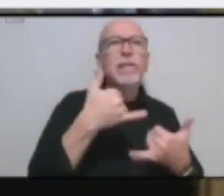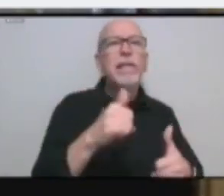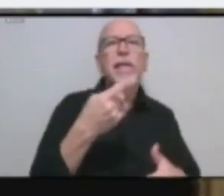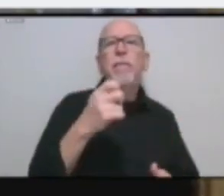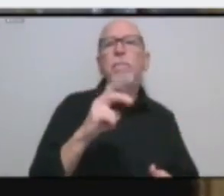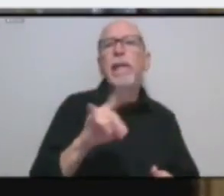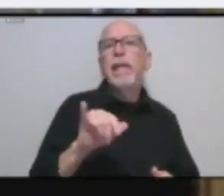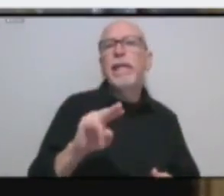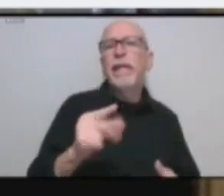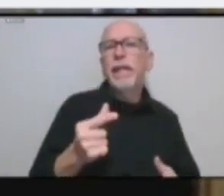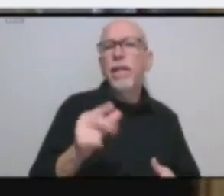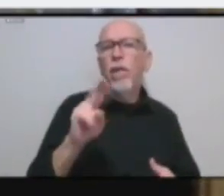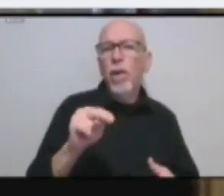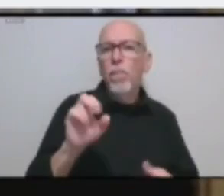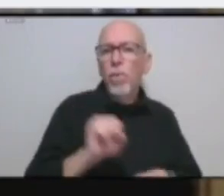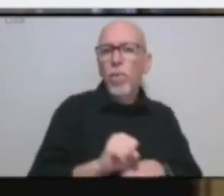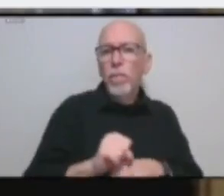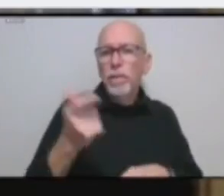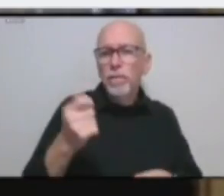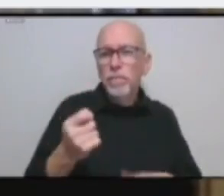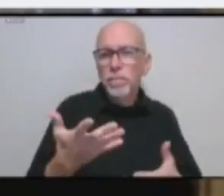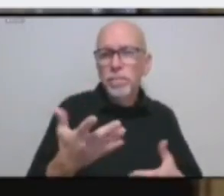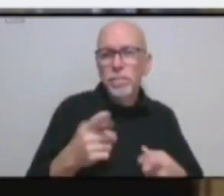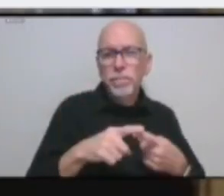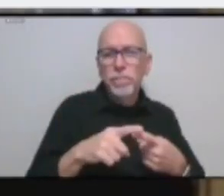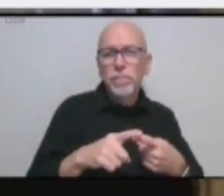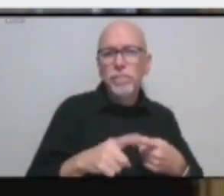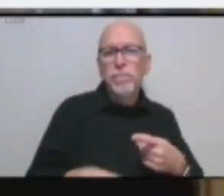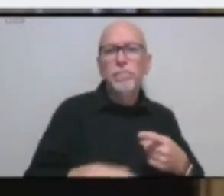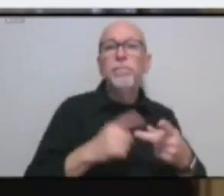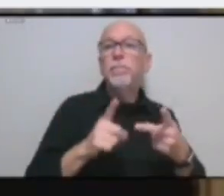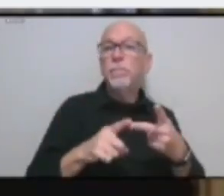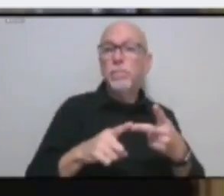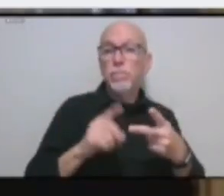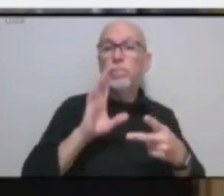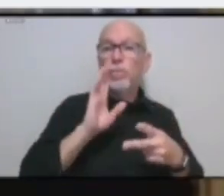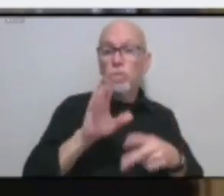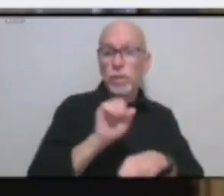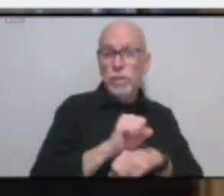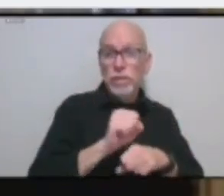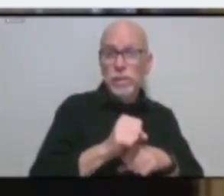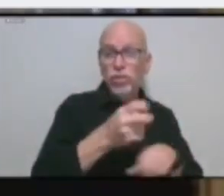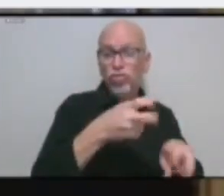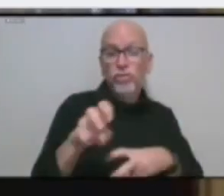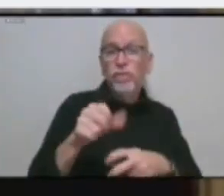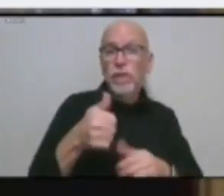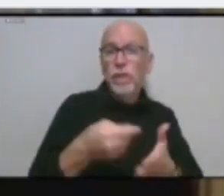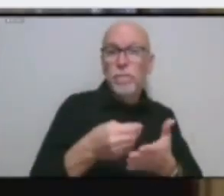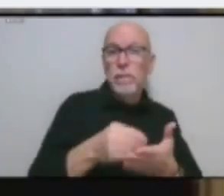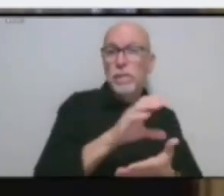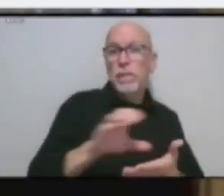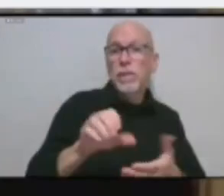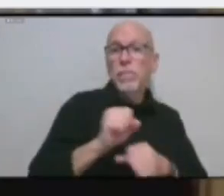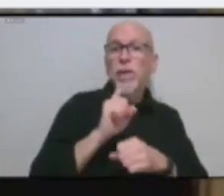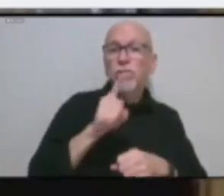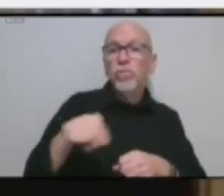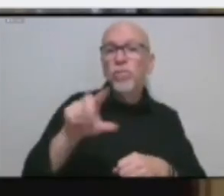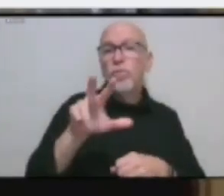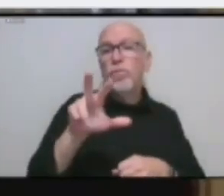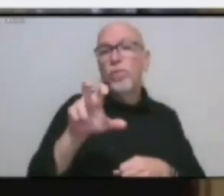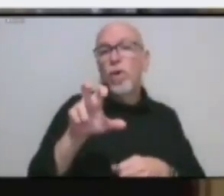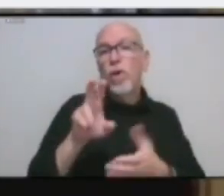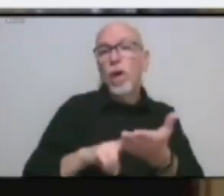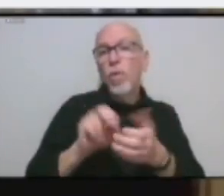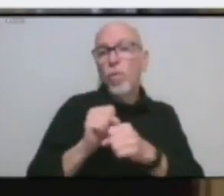that the state's facing right now? Second, will the state be shifting any resources so that the 300 contracted workers